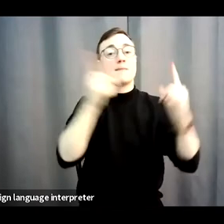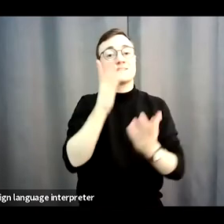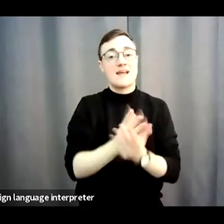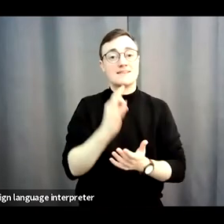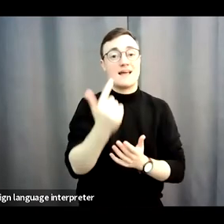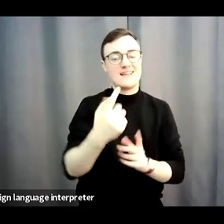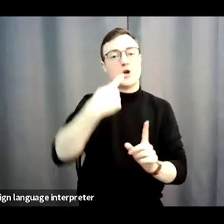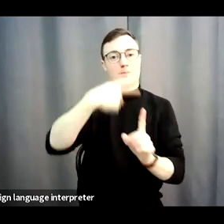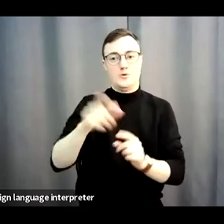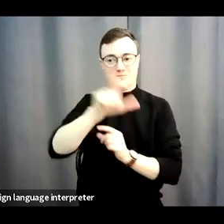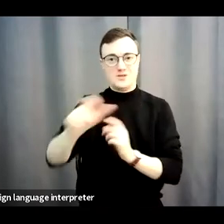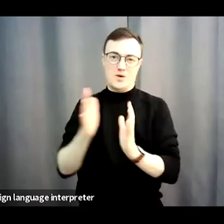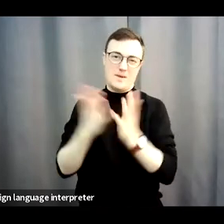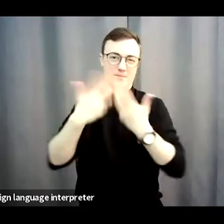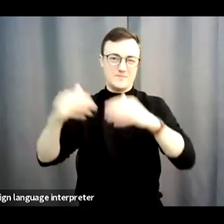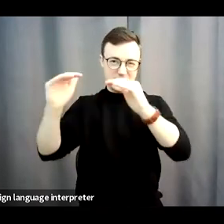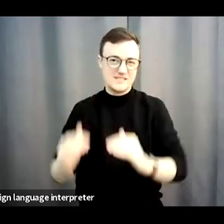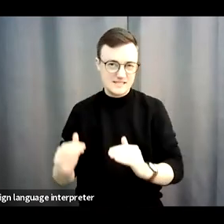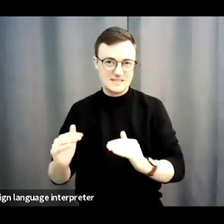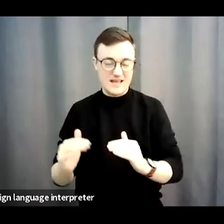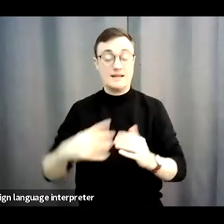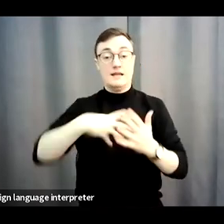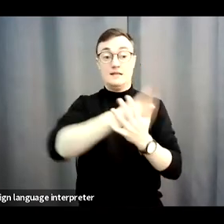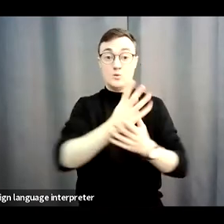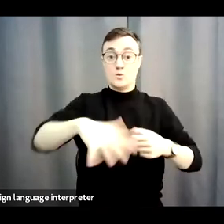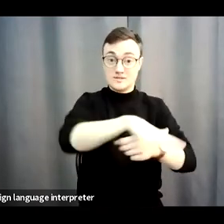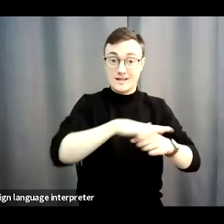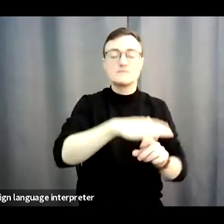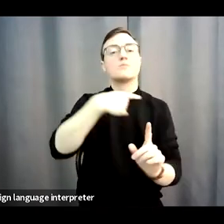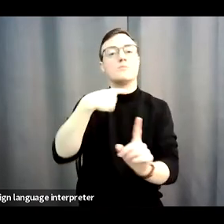with disabilities in the Nordic region and internationally.